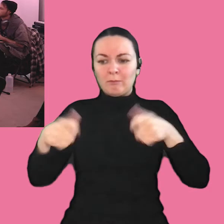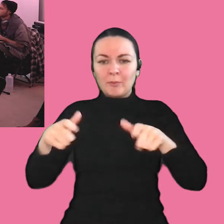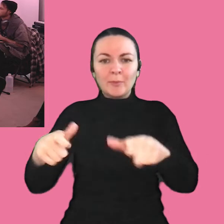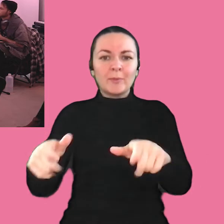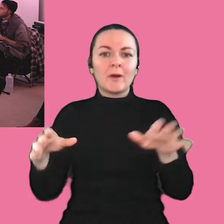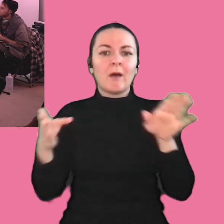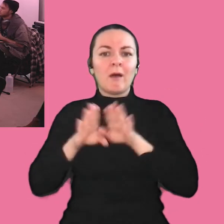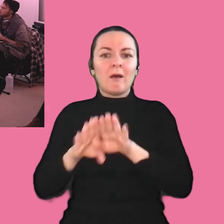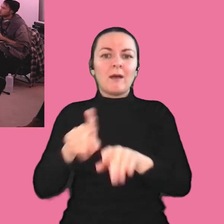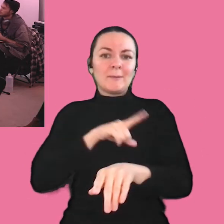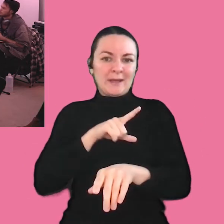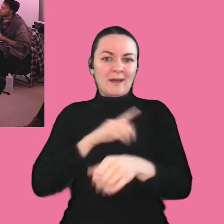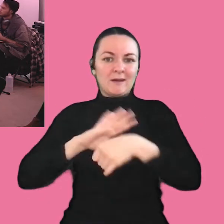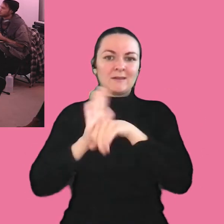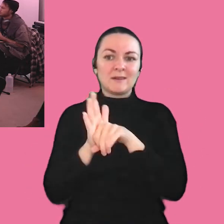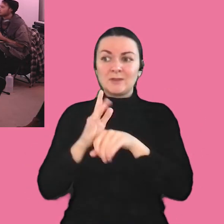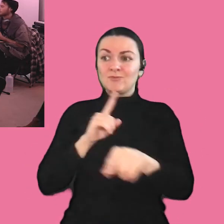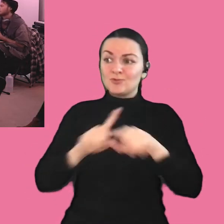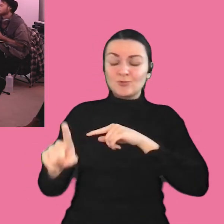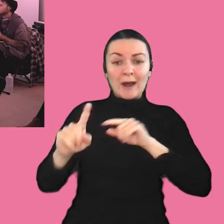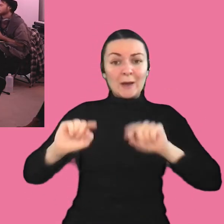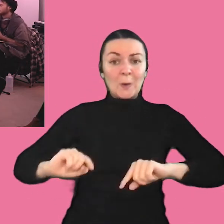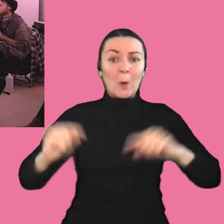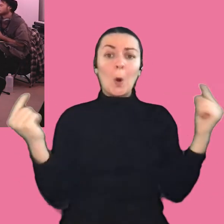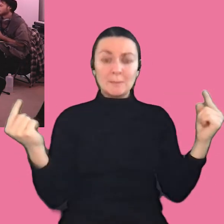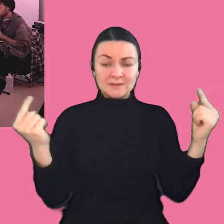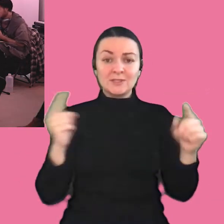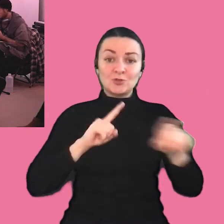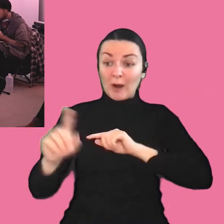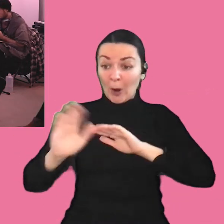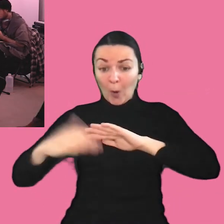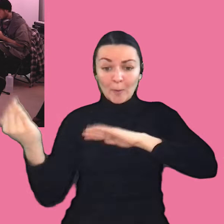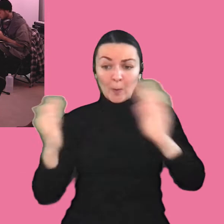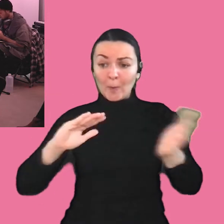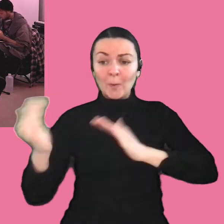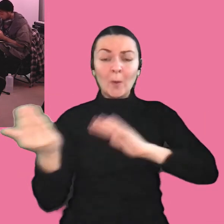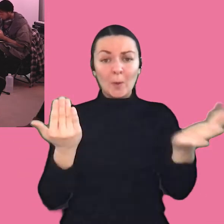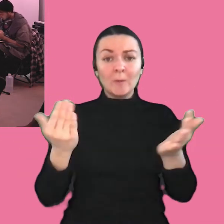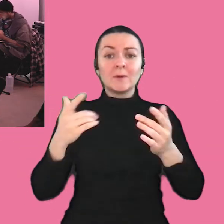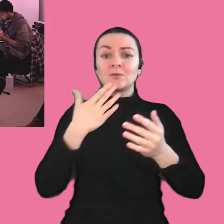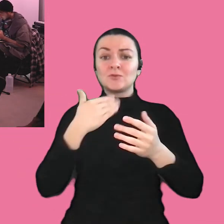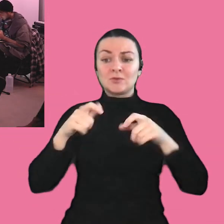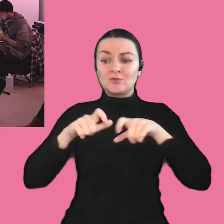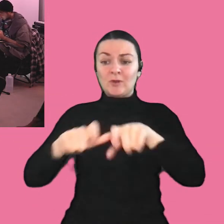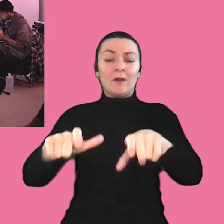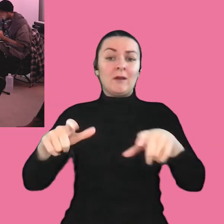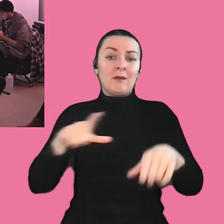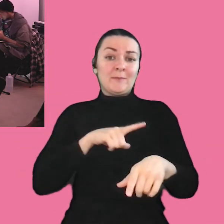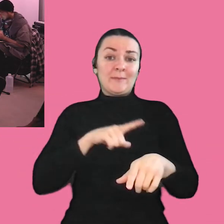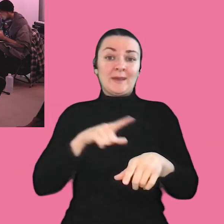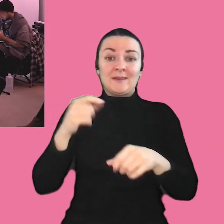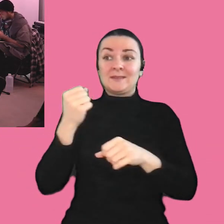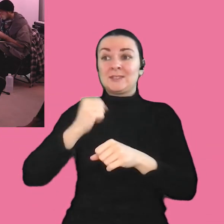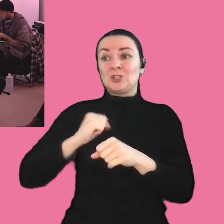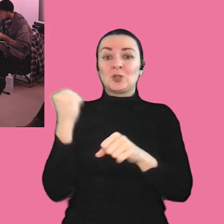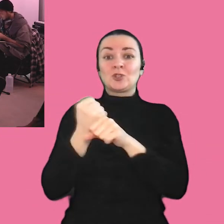as well. And the thing about the 20-minute neighbourhoods, I think, is infuriating because so many like local